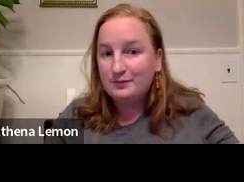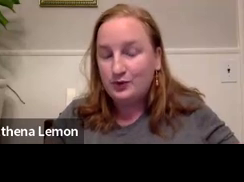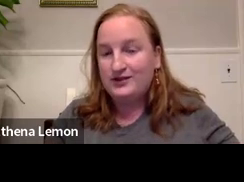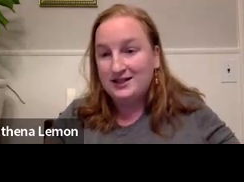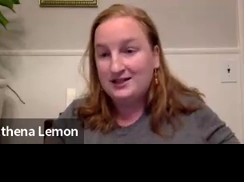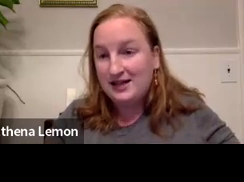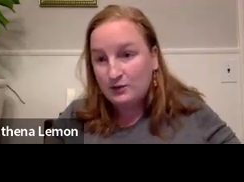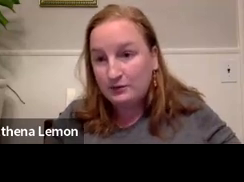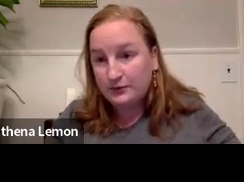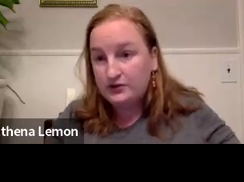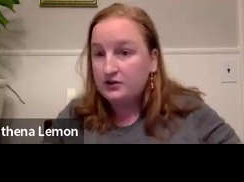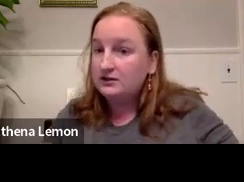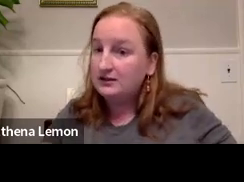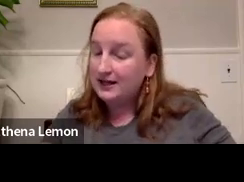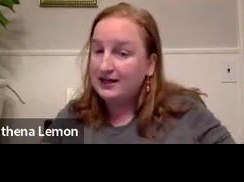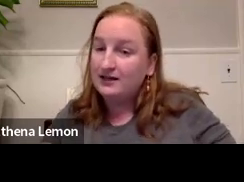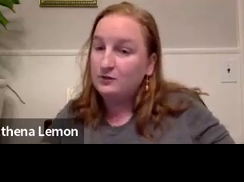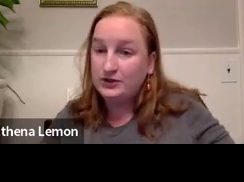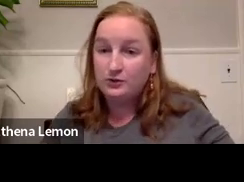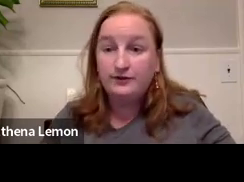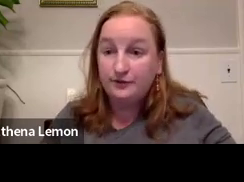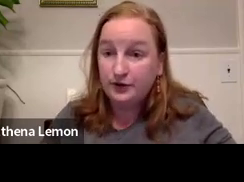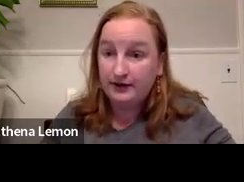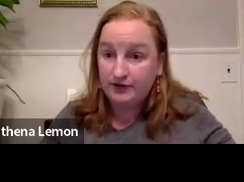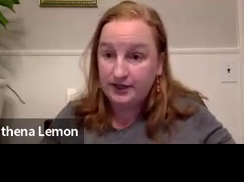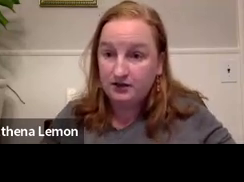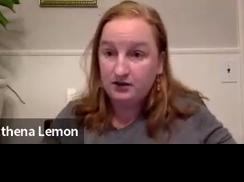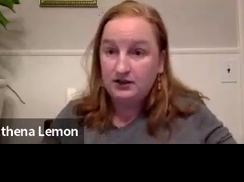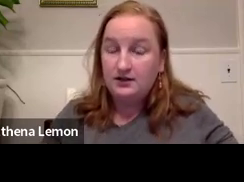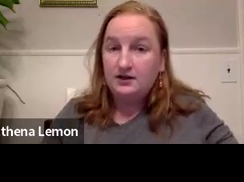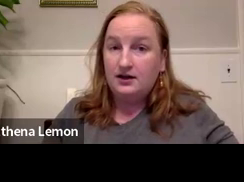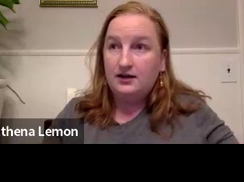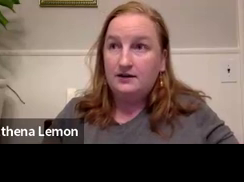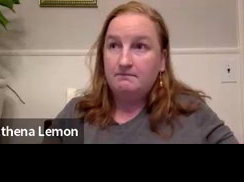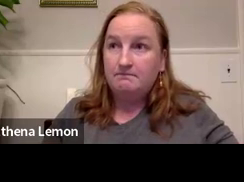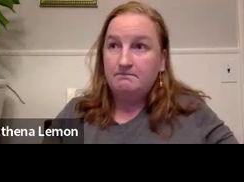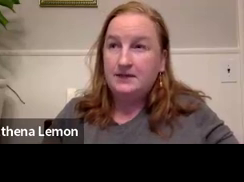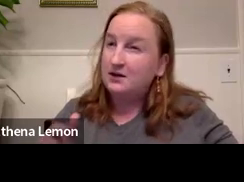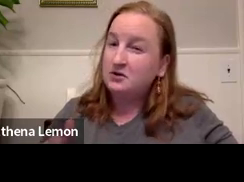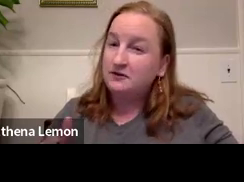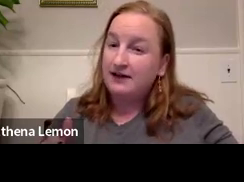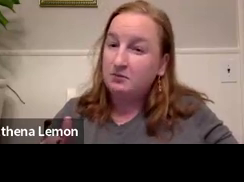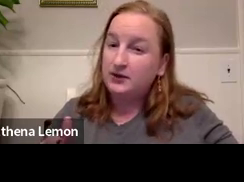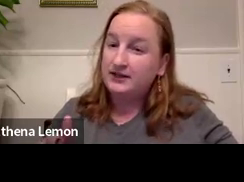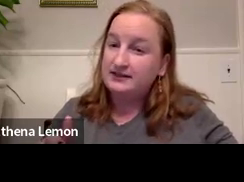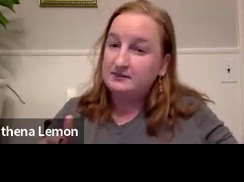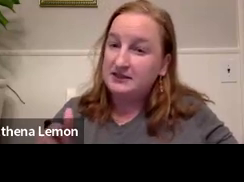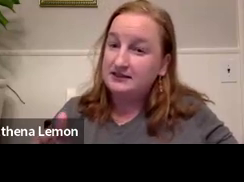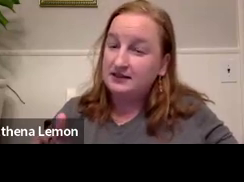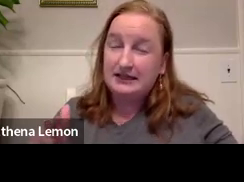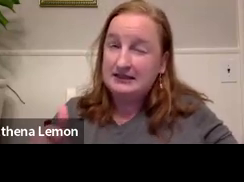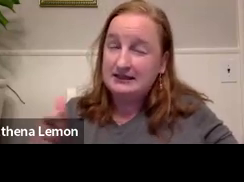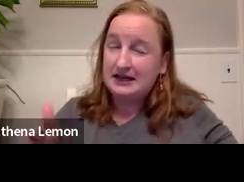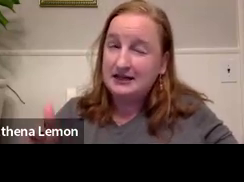So it is important to get an annual booster like we do with flu every year. I don't know if I have a point in this